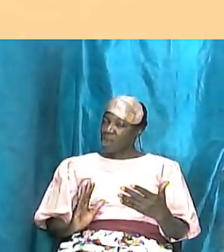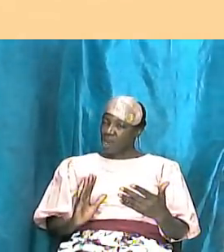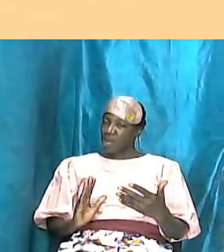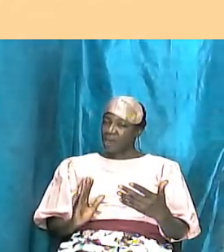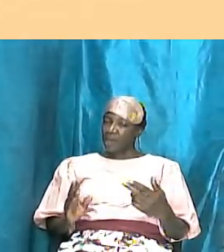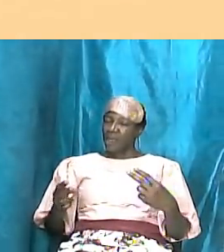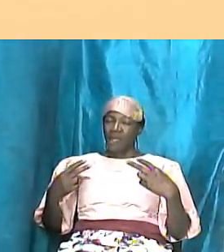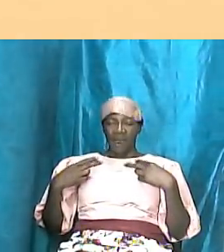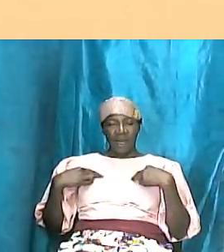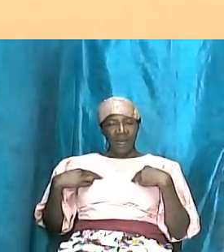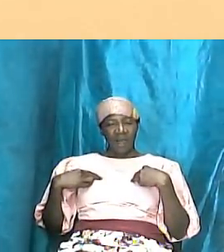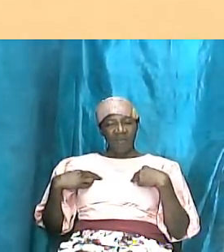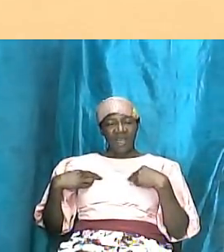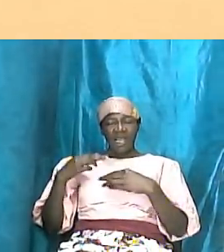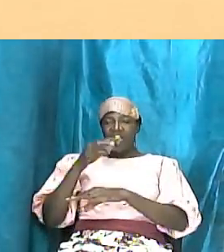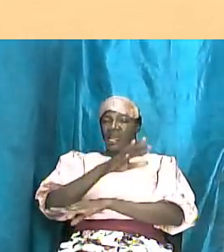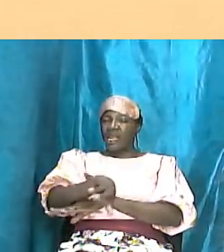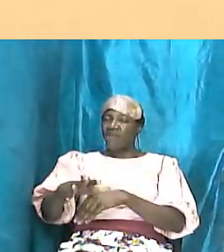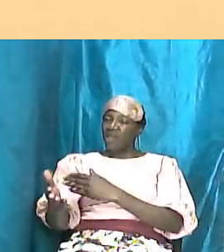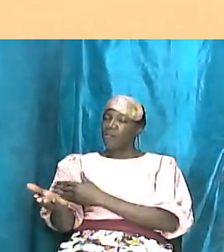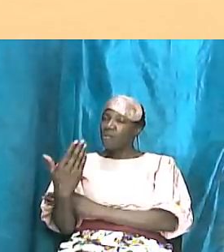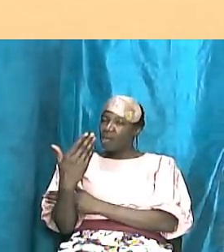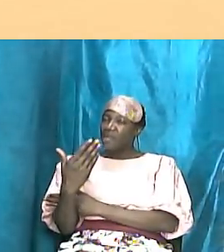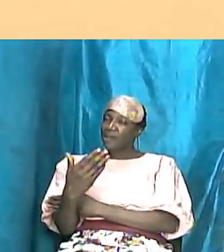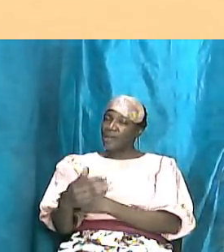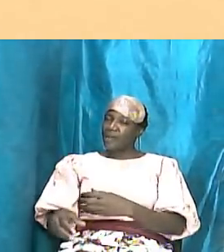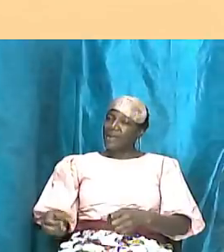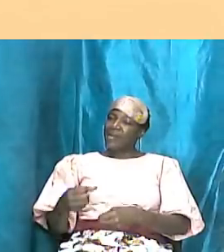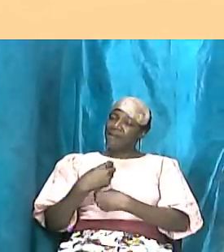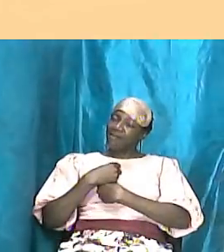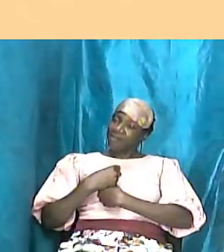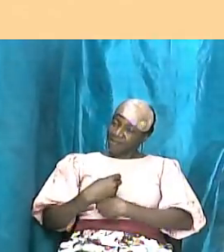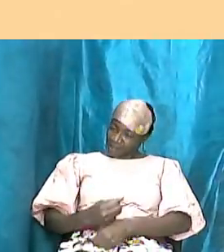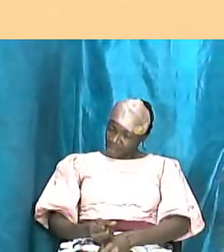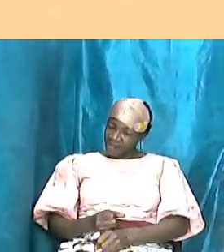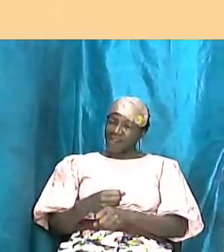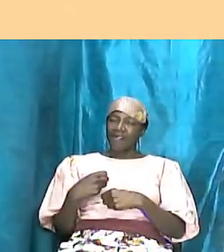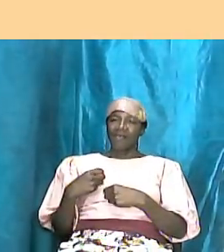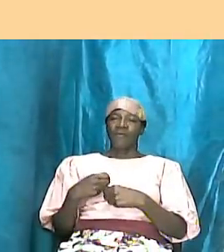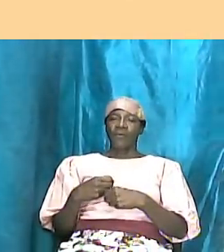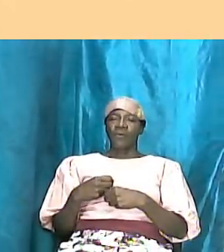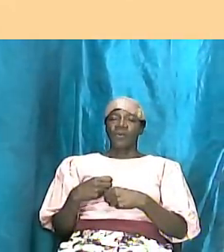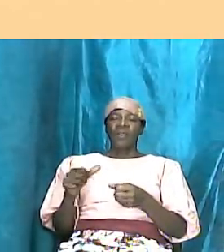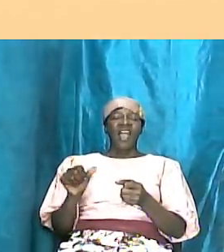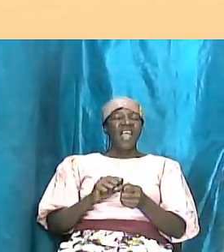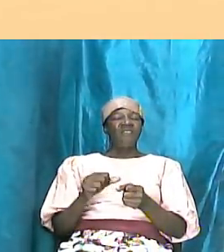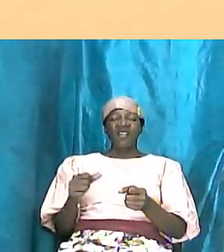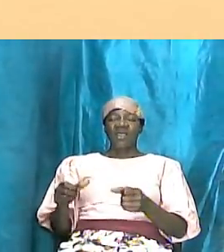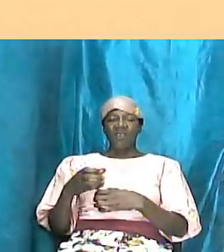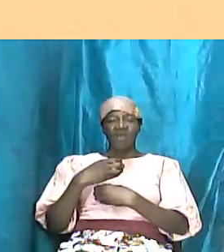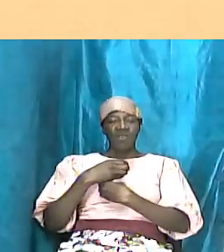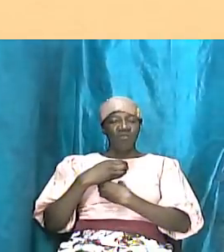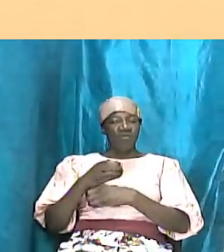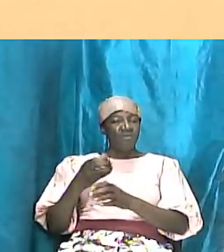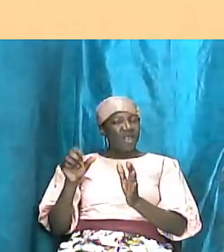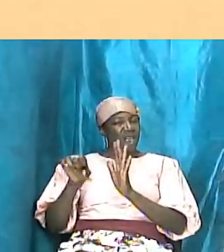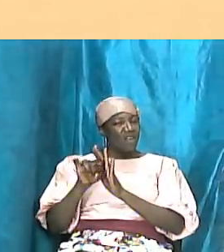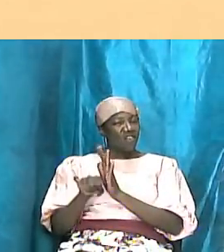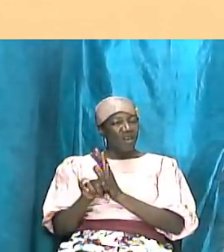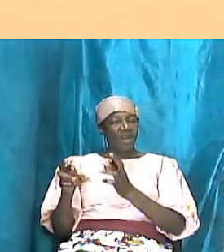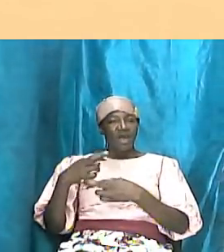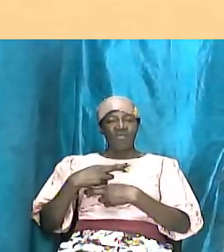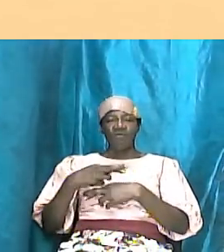and morning thing all set out in everything that had to do with creation and in everything that had to do with